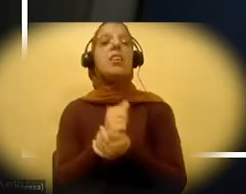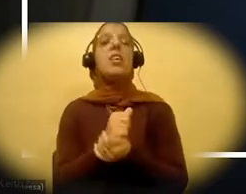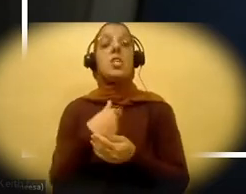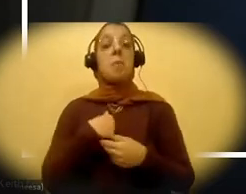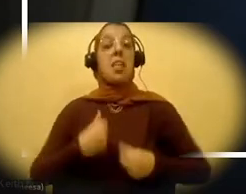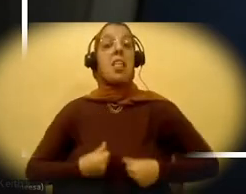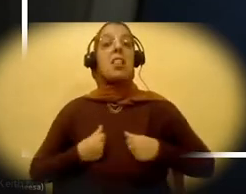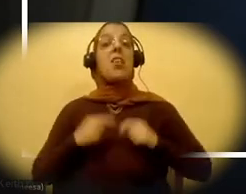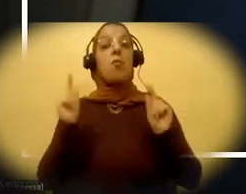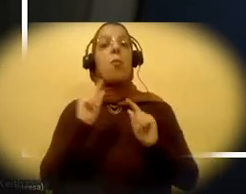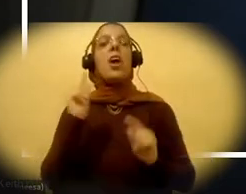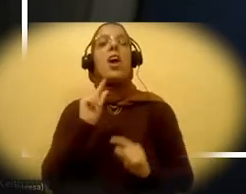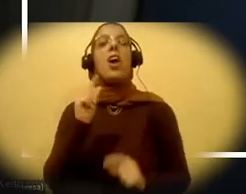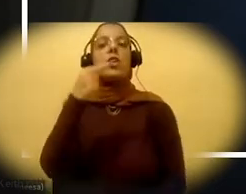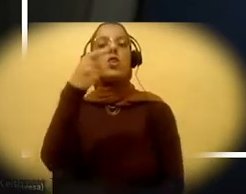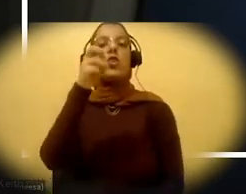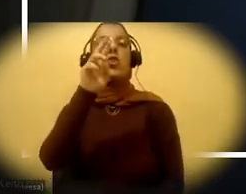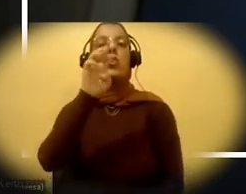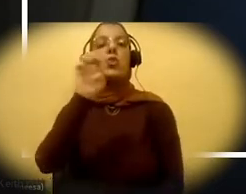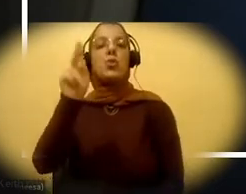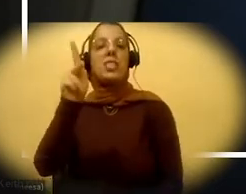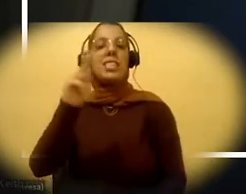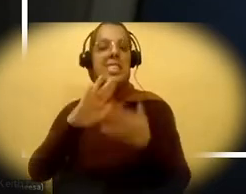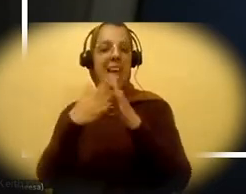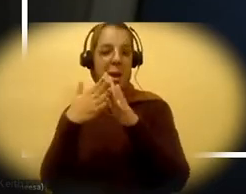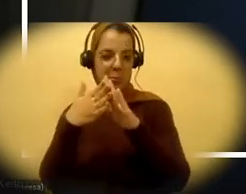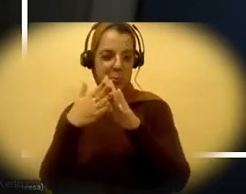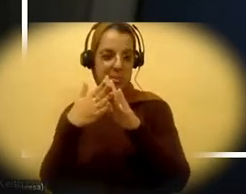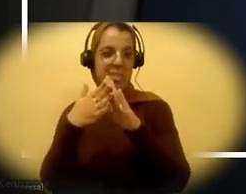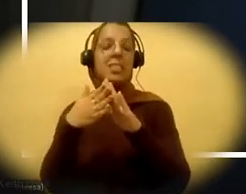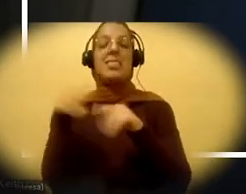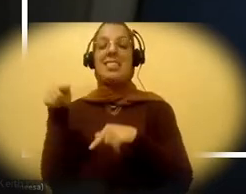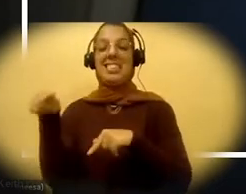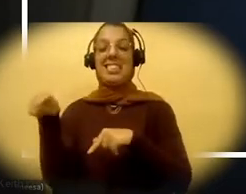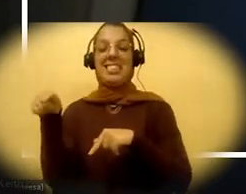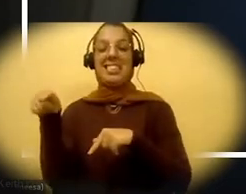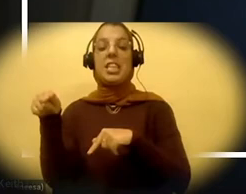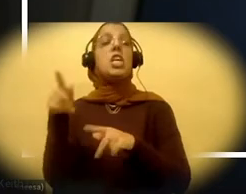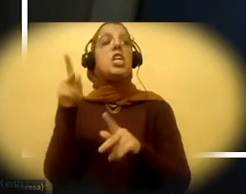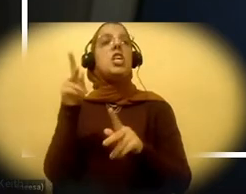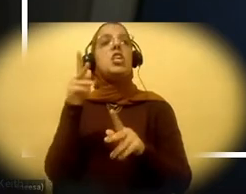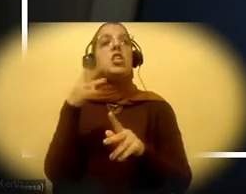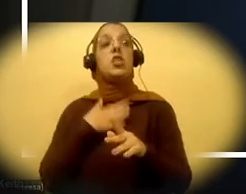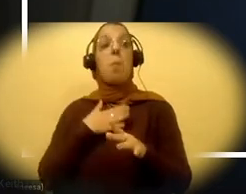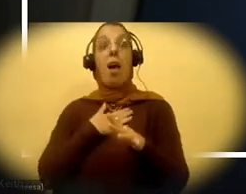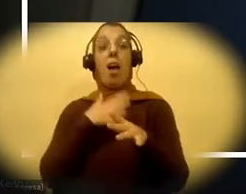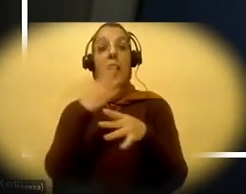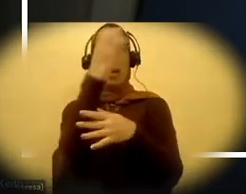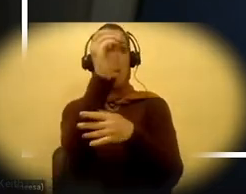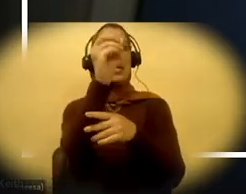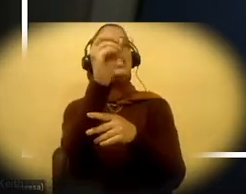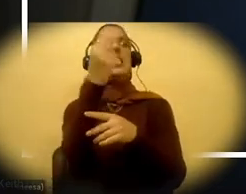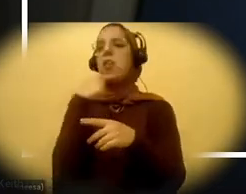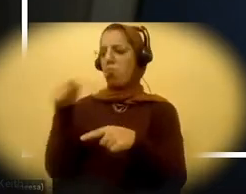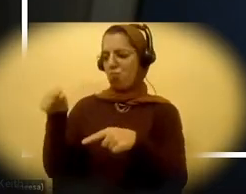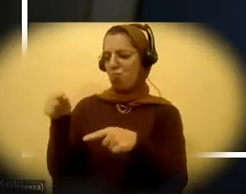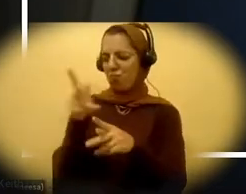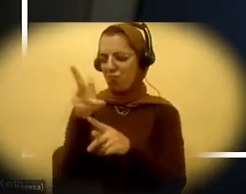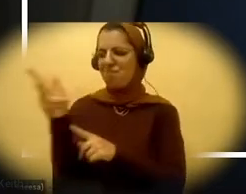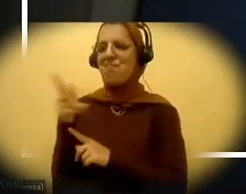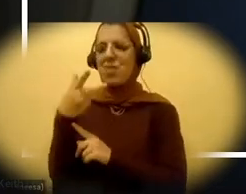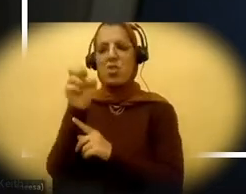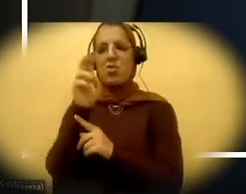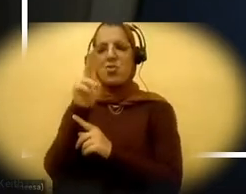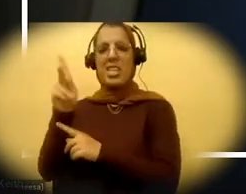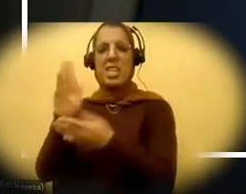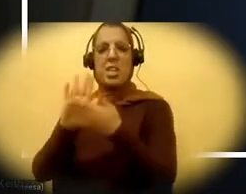I was living in Greektown at the time, so they assigned me the Greek community, and then they figured out, oh, okay,